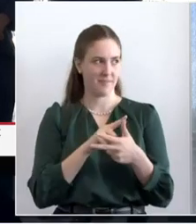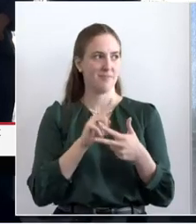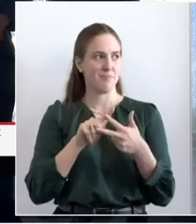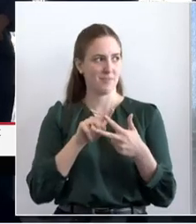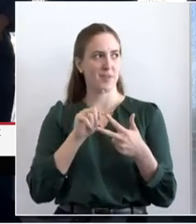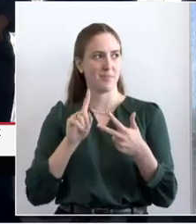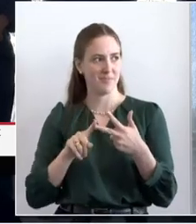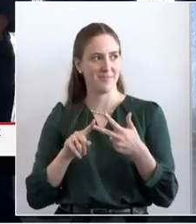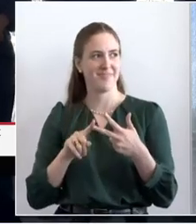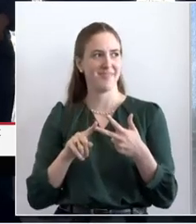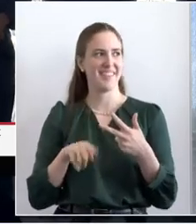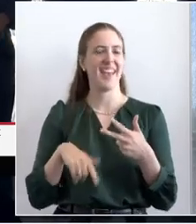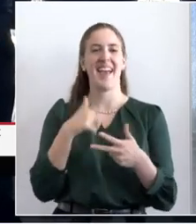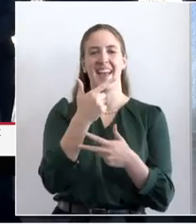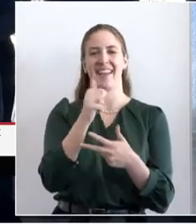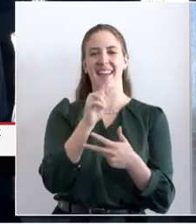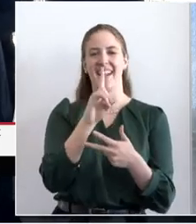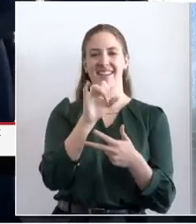Kimberly, Cal.